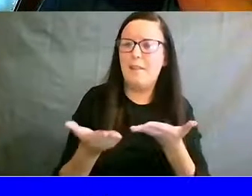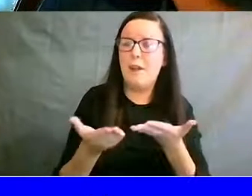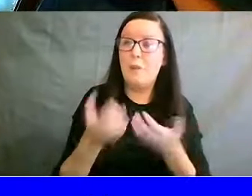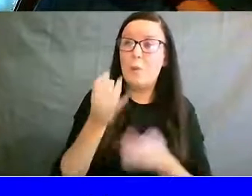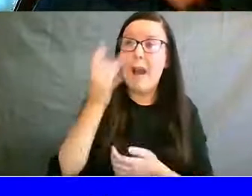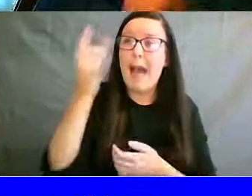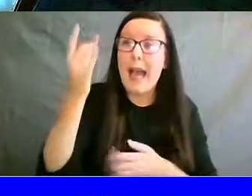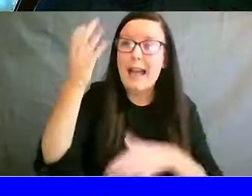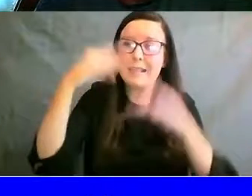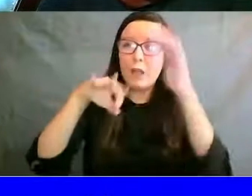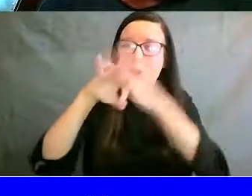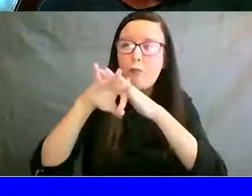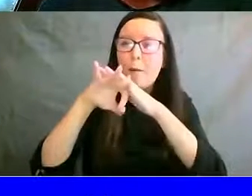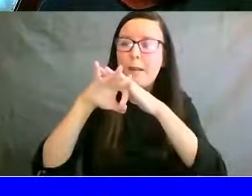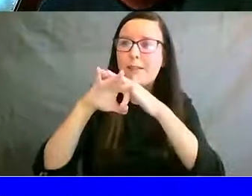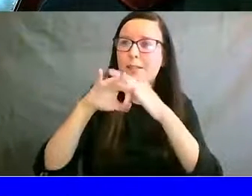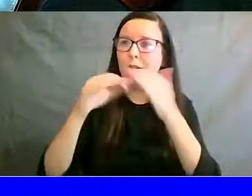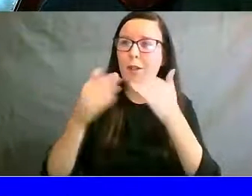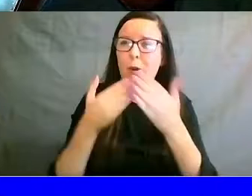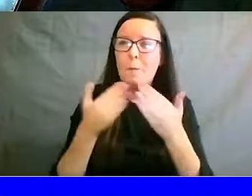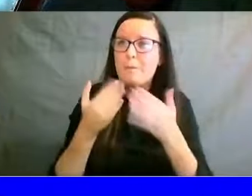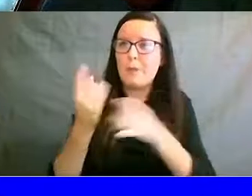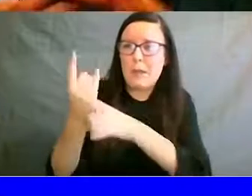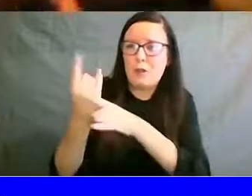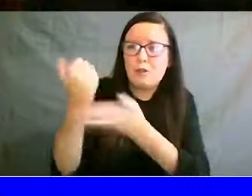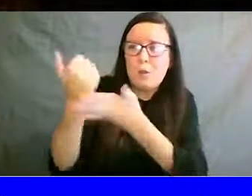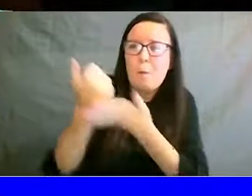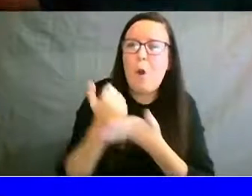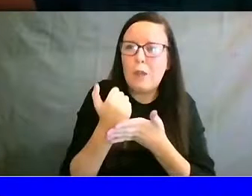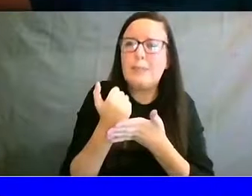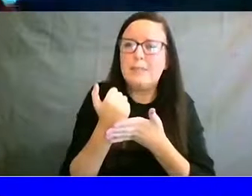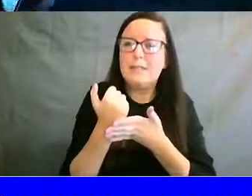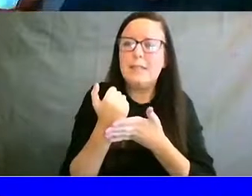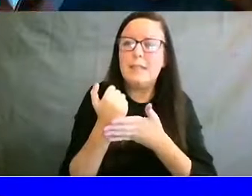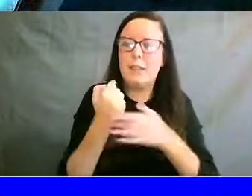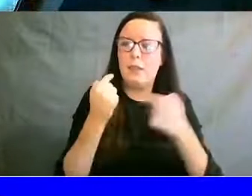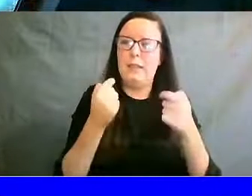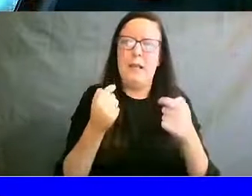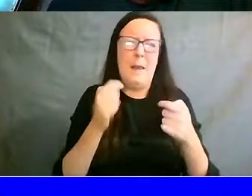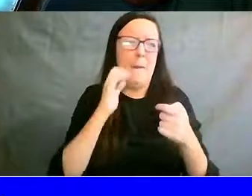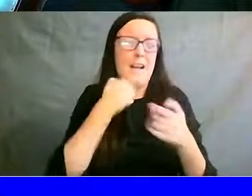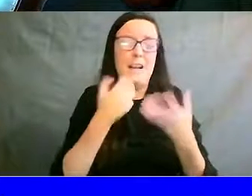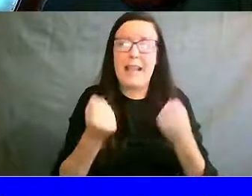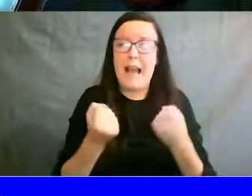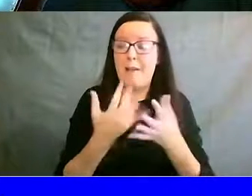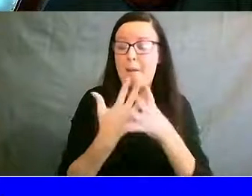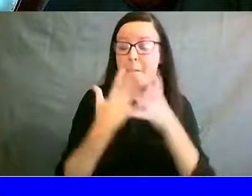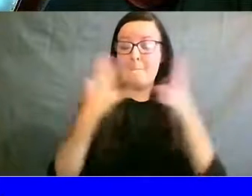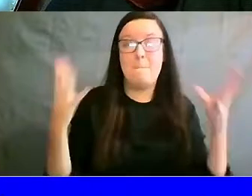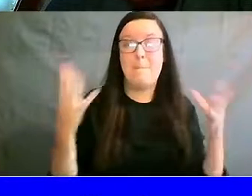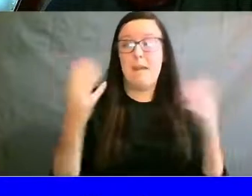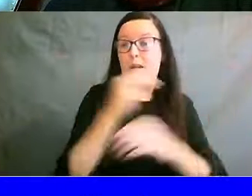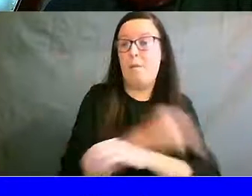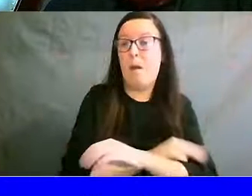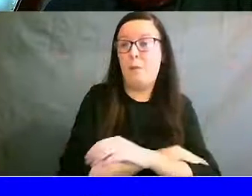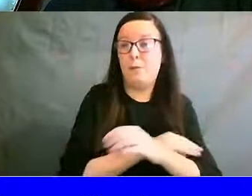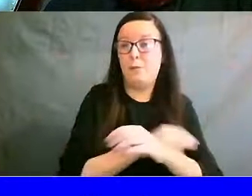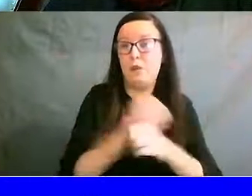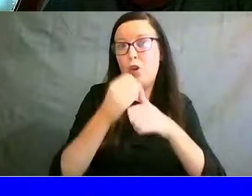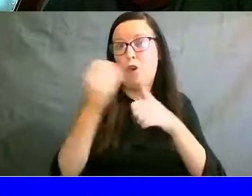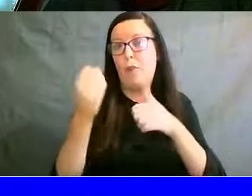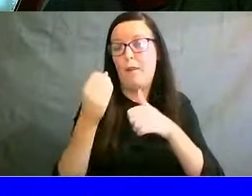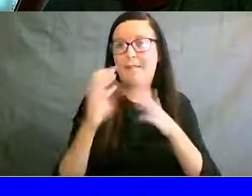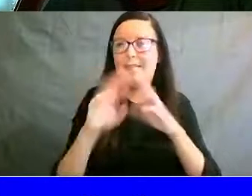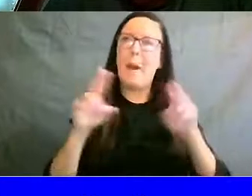we did struggle to find out, an effective mechanisms, because there's such bigger problems that need to be fixed as well. Well, not bigger ones, but